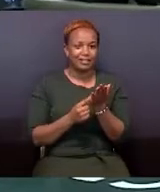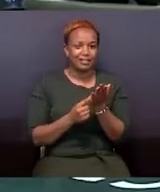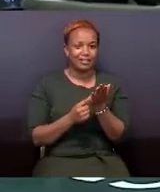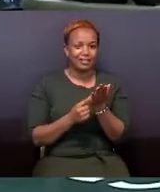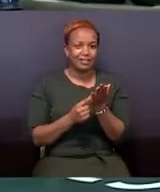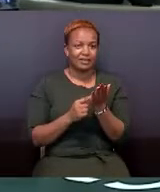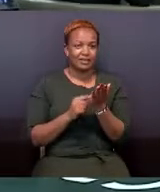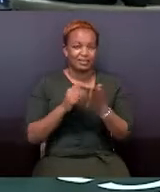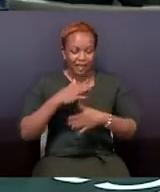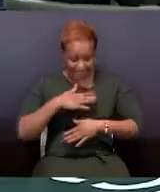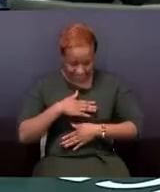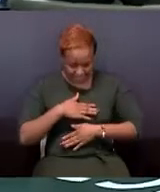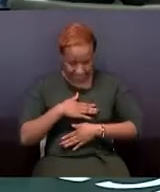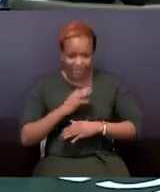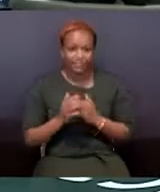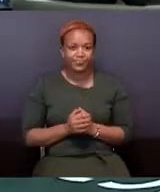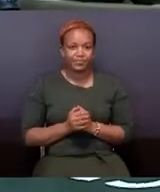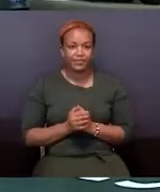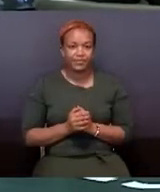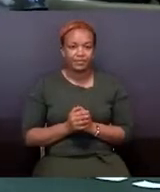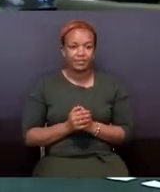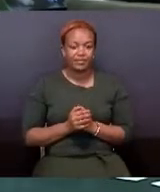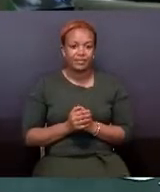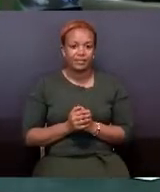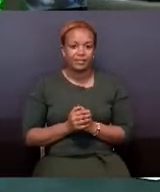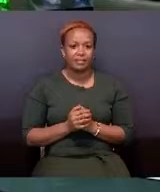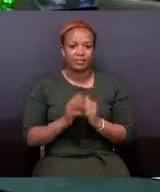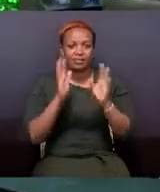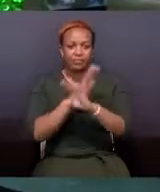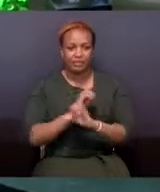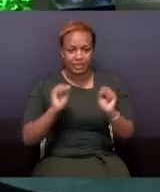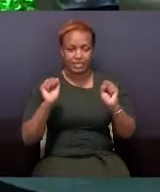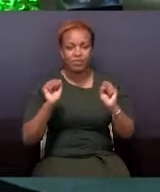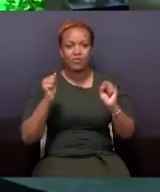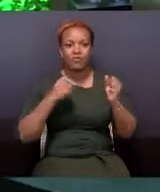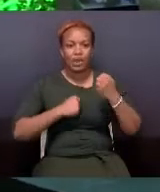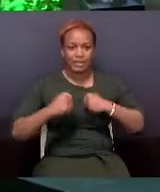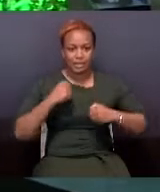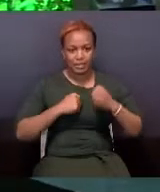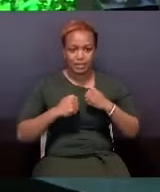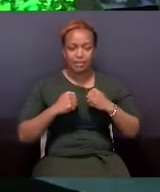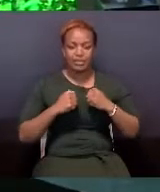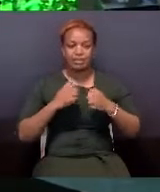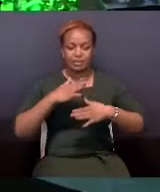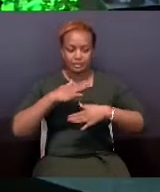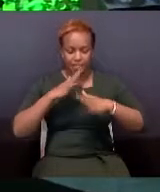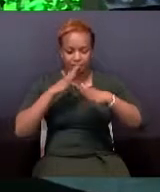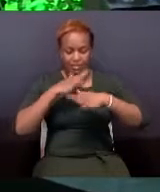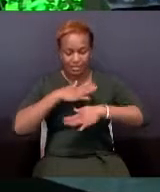His Excellency, the President of Rwanda, His Excellency, the Vice President of